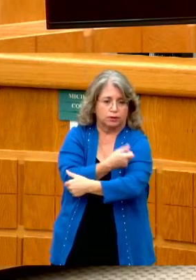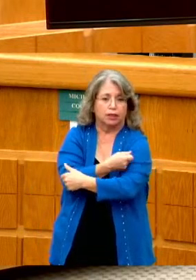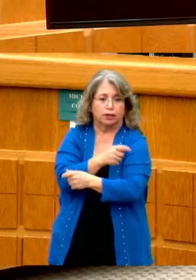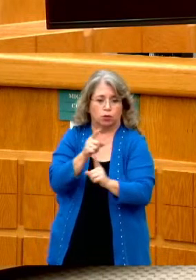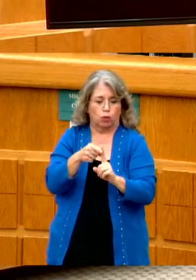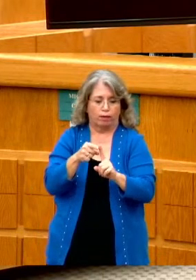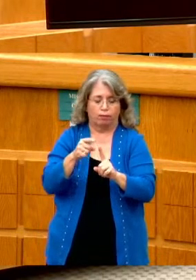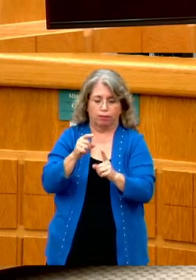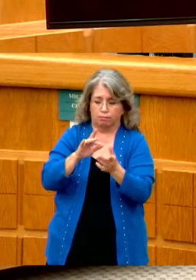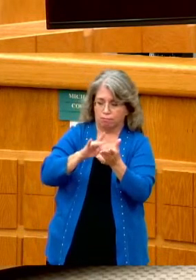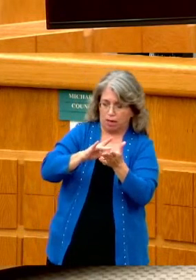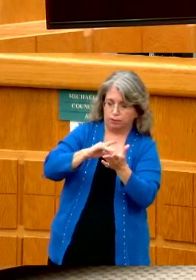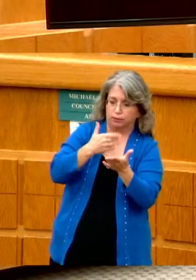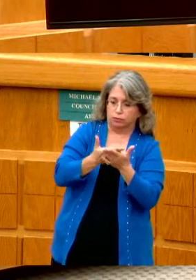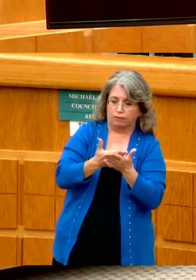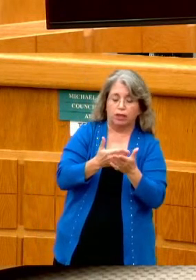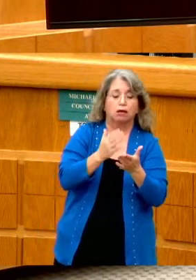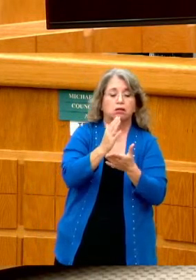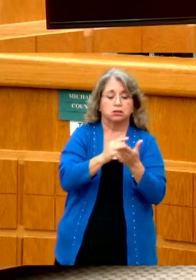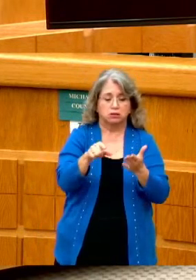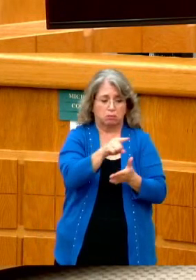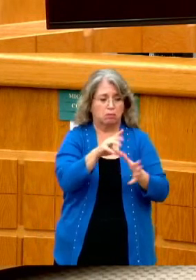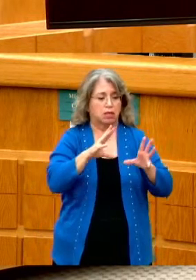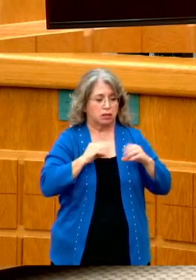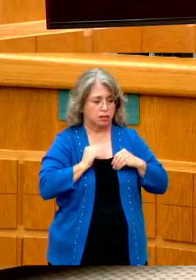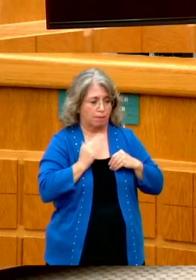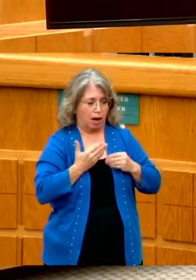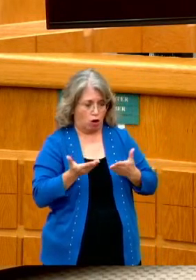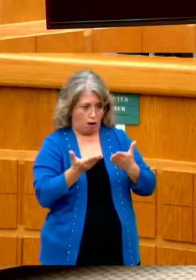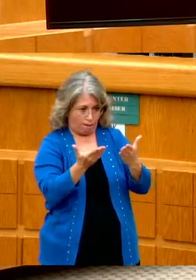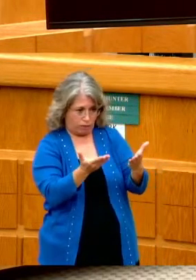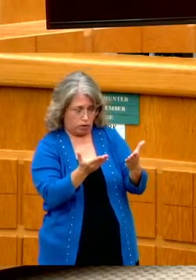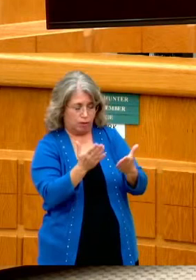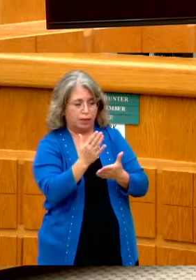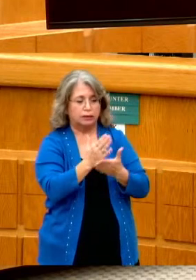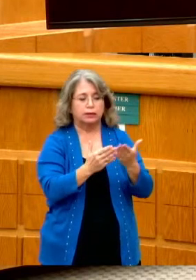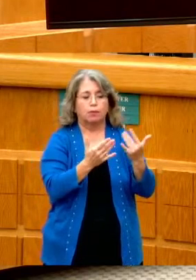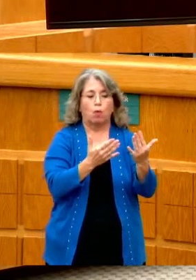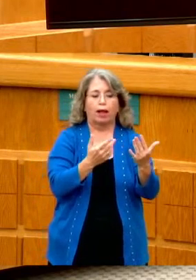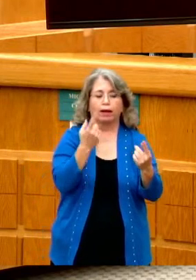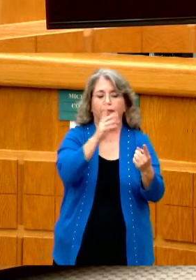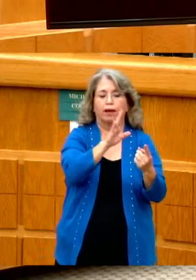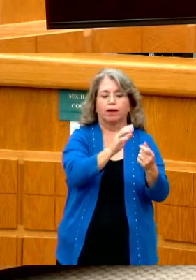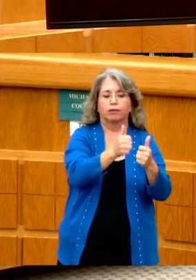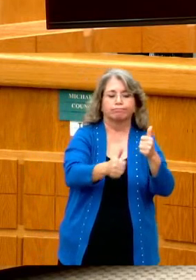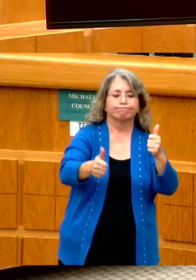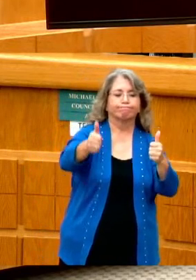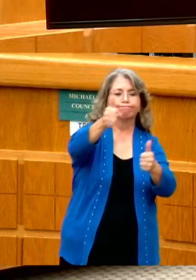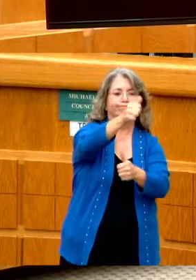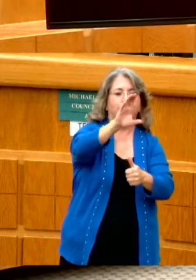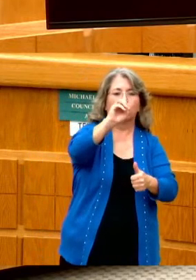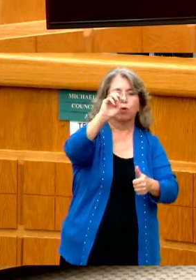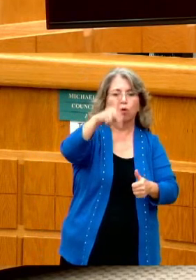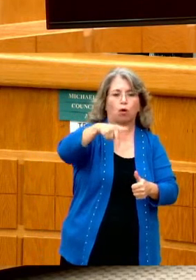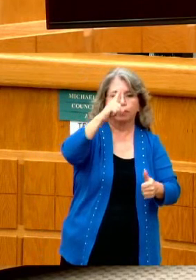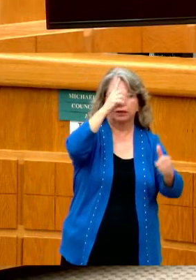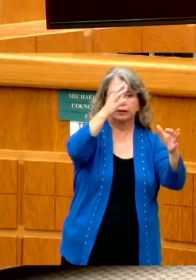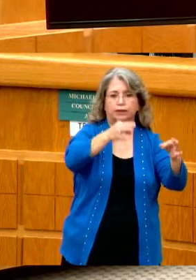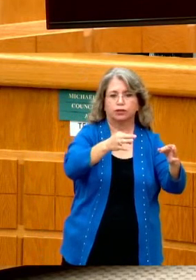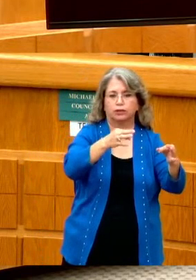taken our offers, and others have chosen to wait for the corporate decision for their vaccines to arrive by CVS